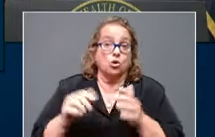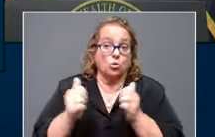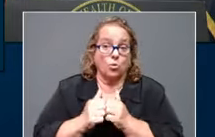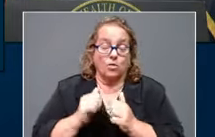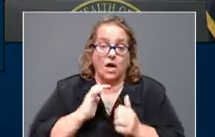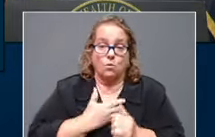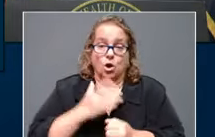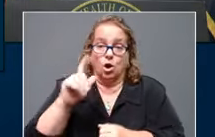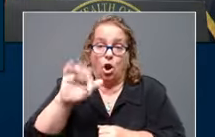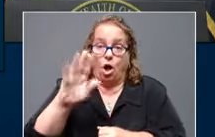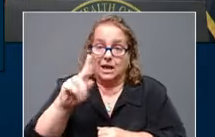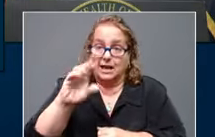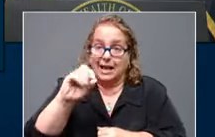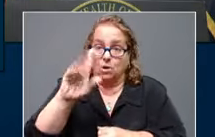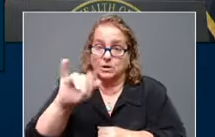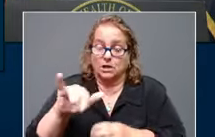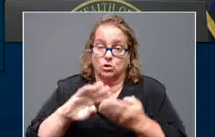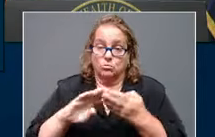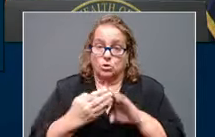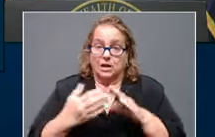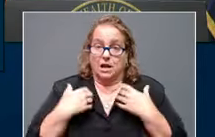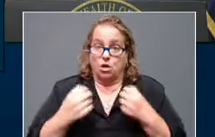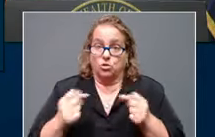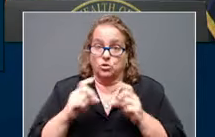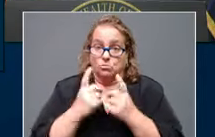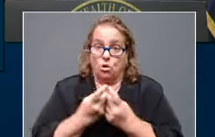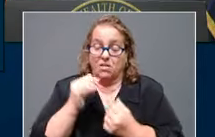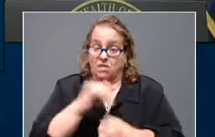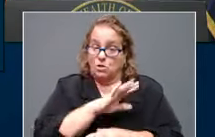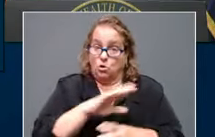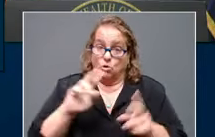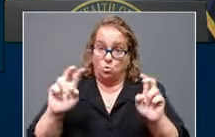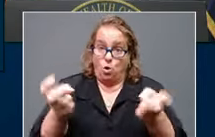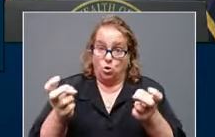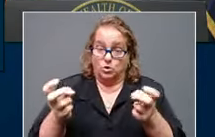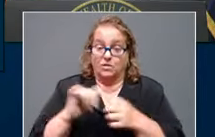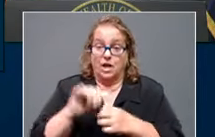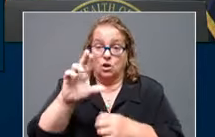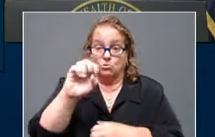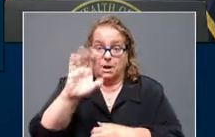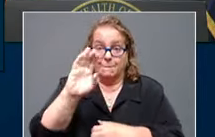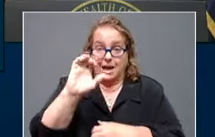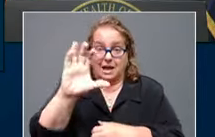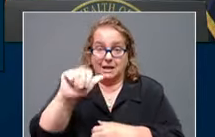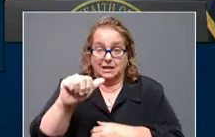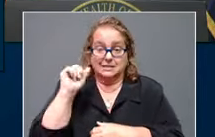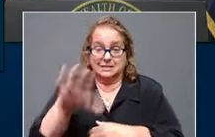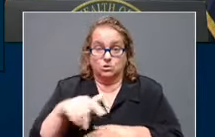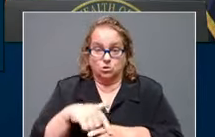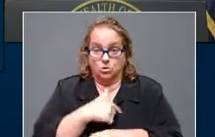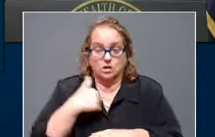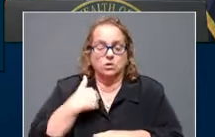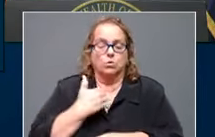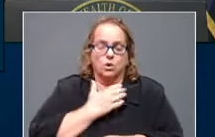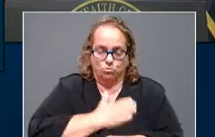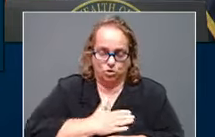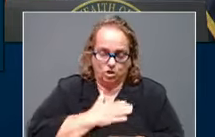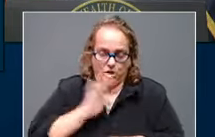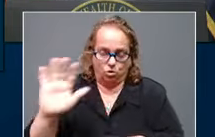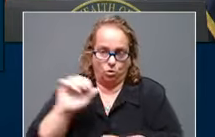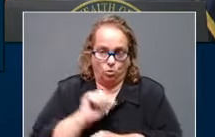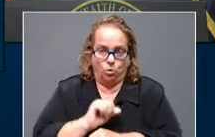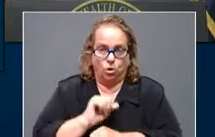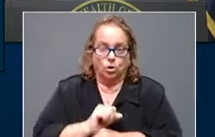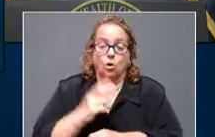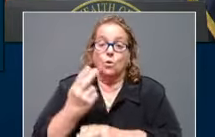Clark County Health Department recognizes the benefit of in-person learning and support the governor's efforts to keep our children healthy in schools.